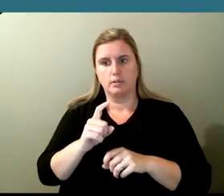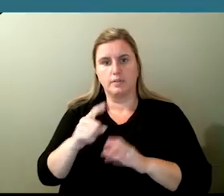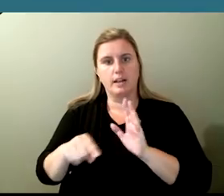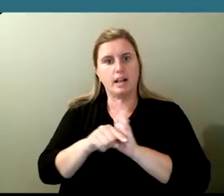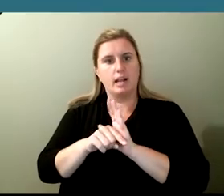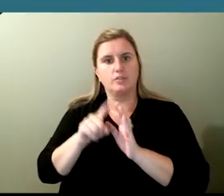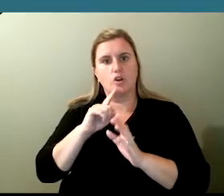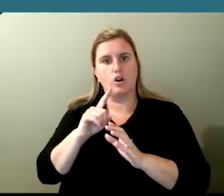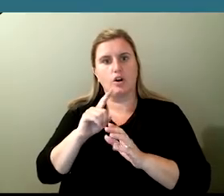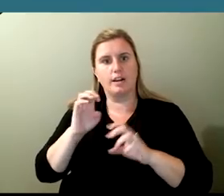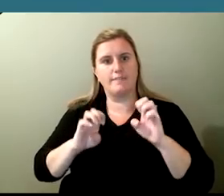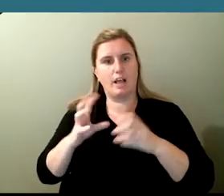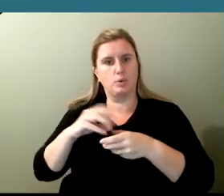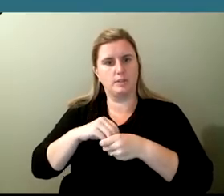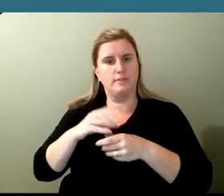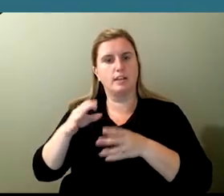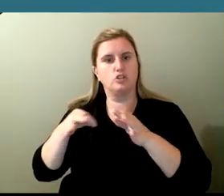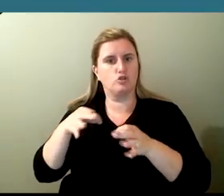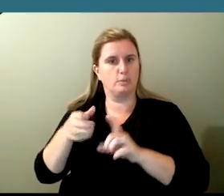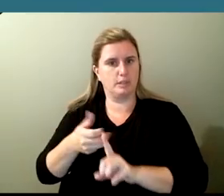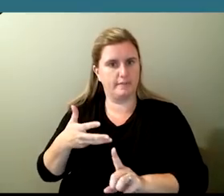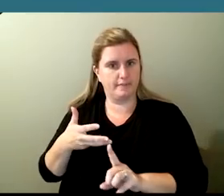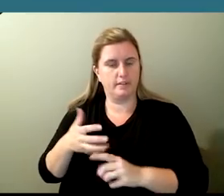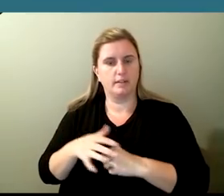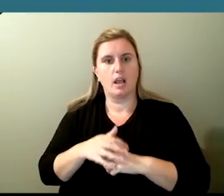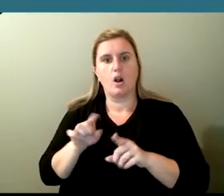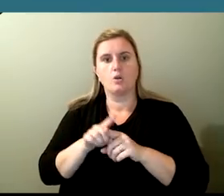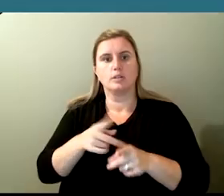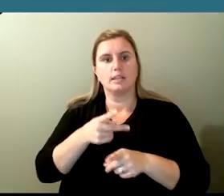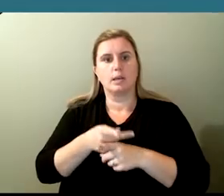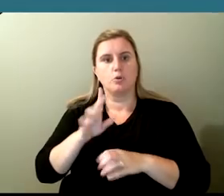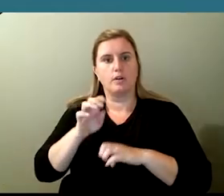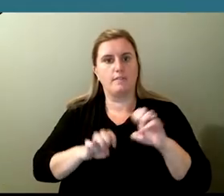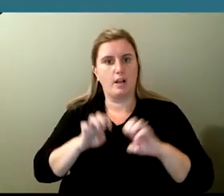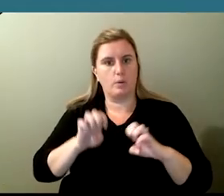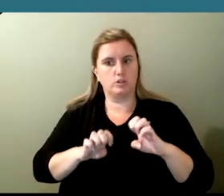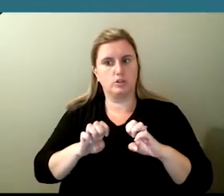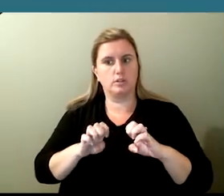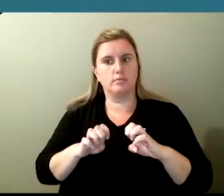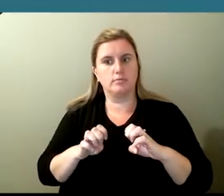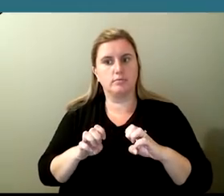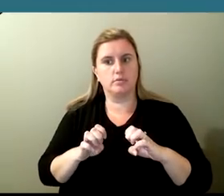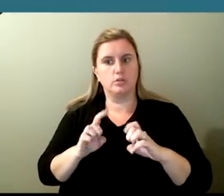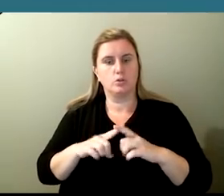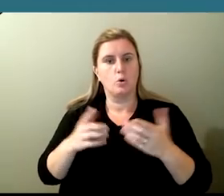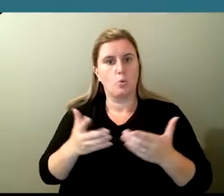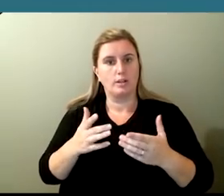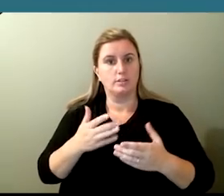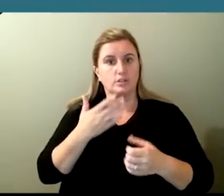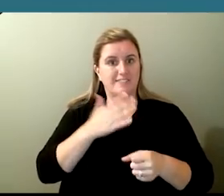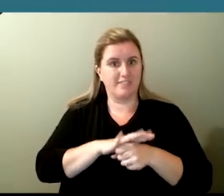are evaluative and descriptive. And of course, keeping your evaluation to what's